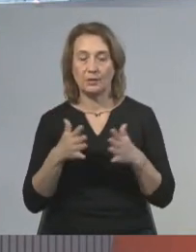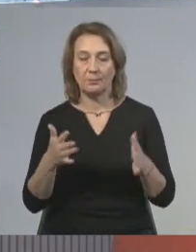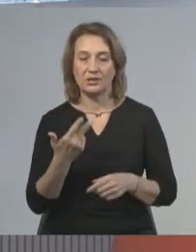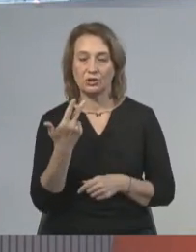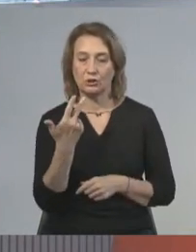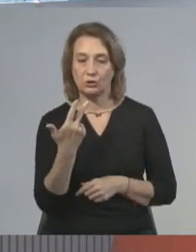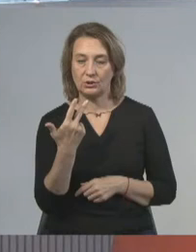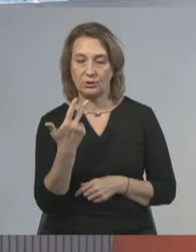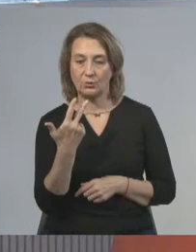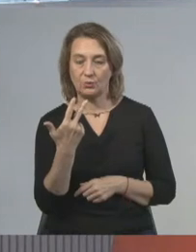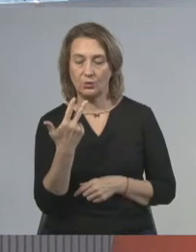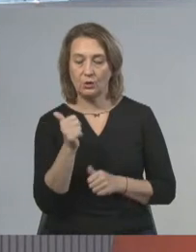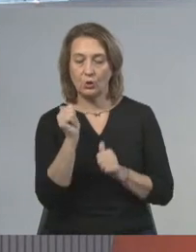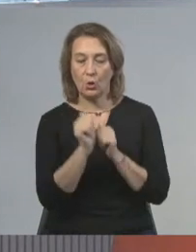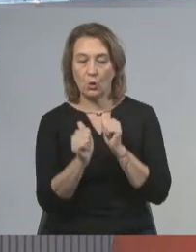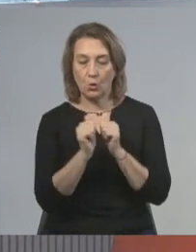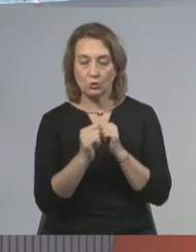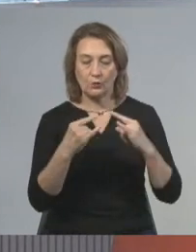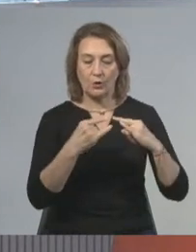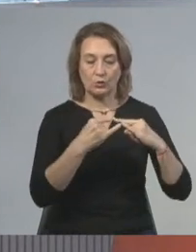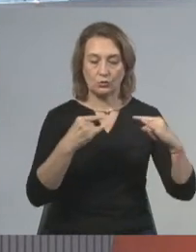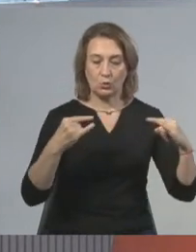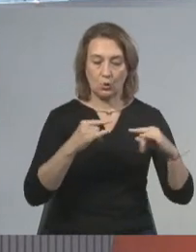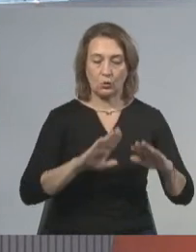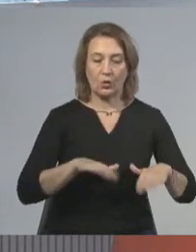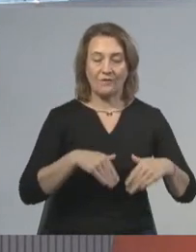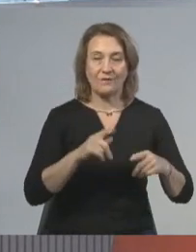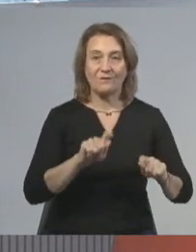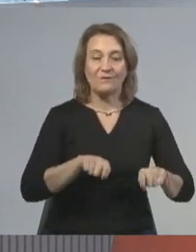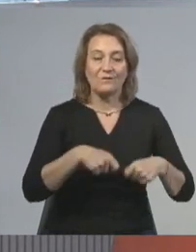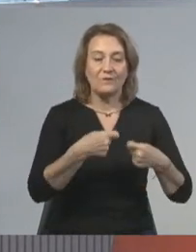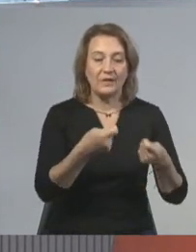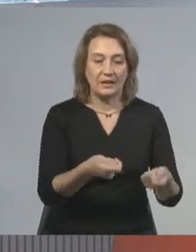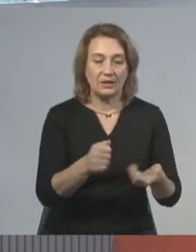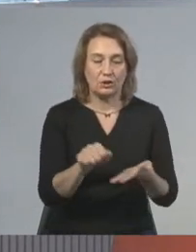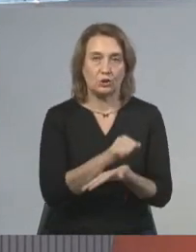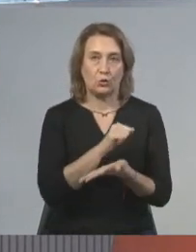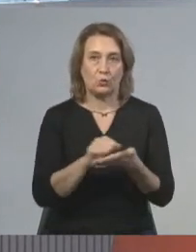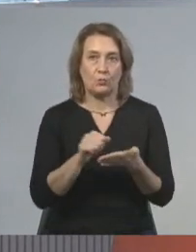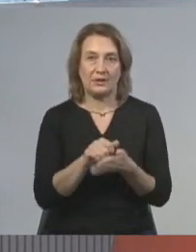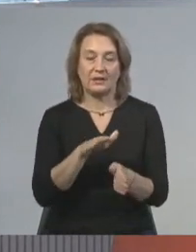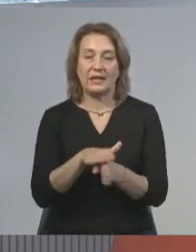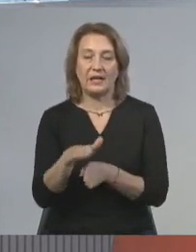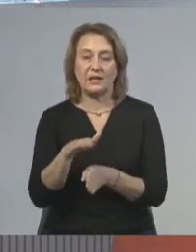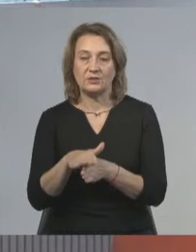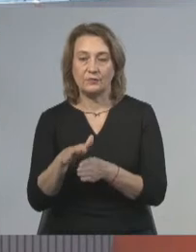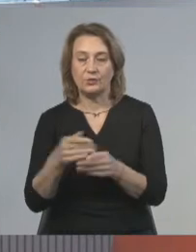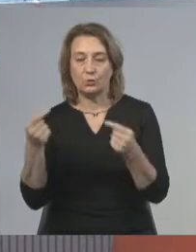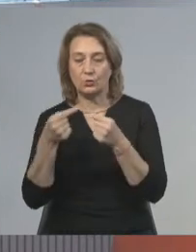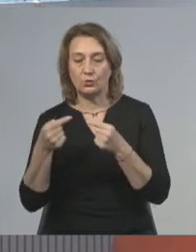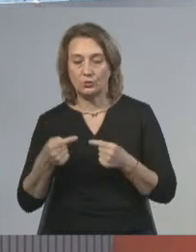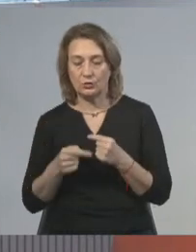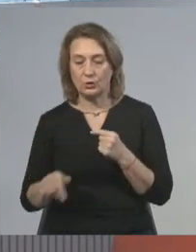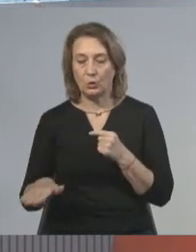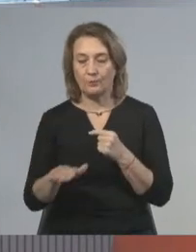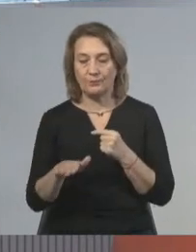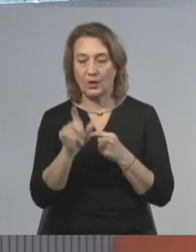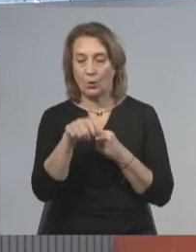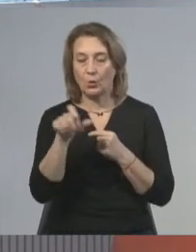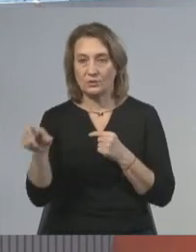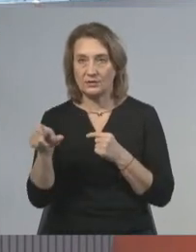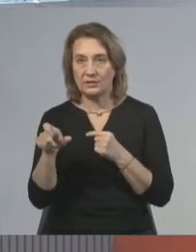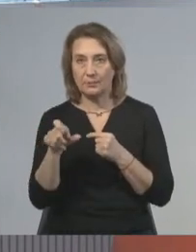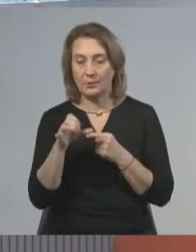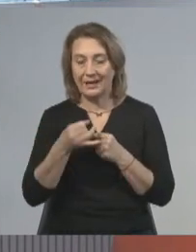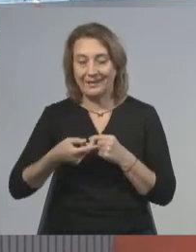quantity i mean it shouldn't be more than three persons to each table of the documents so that to control the number of